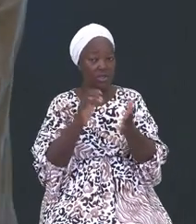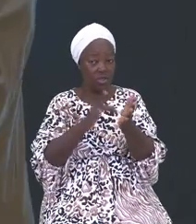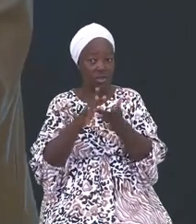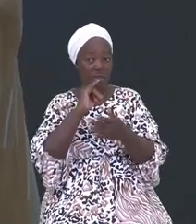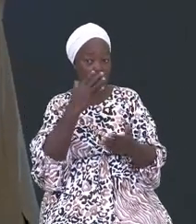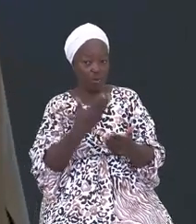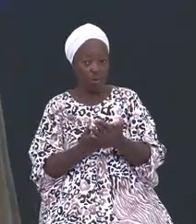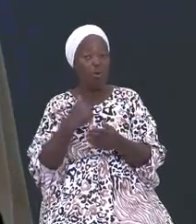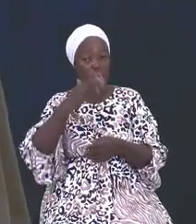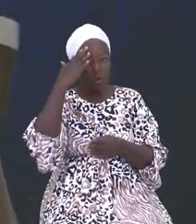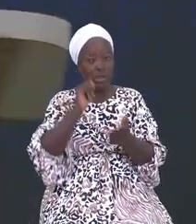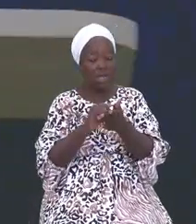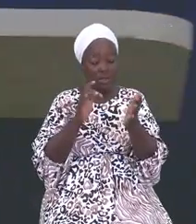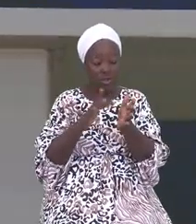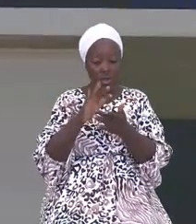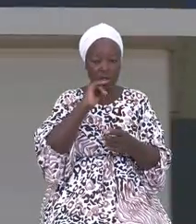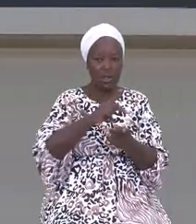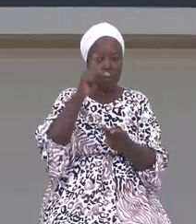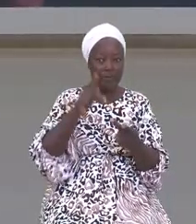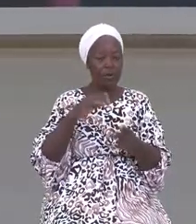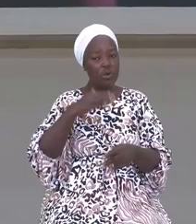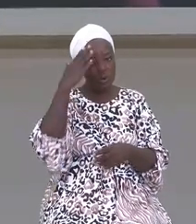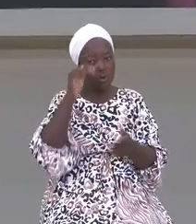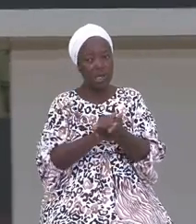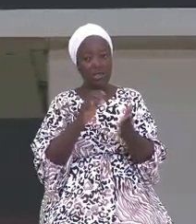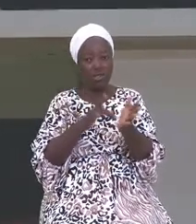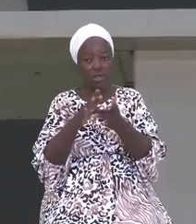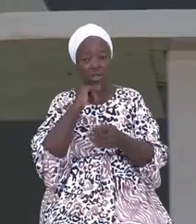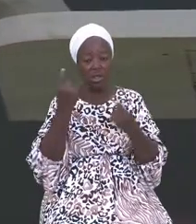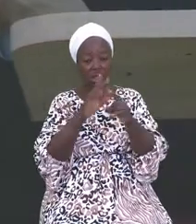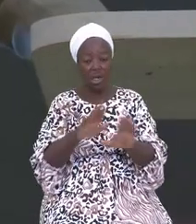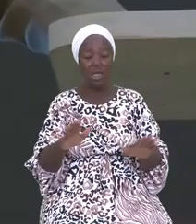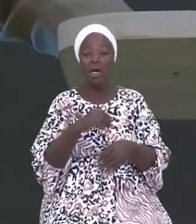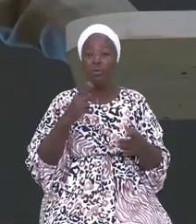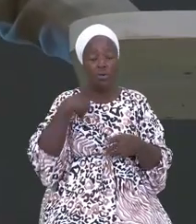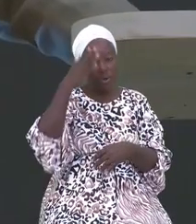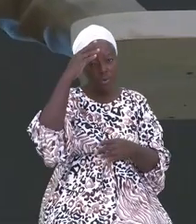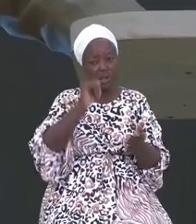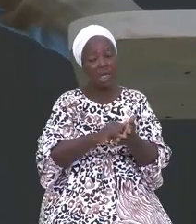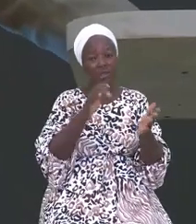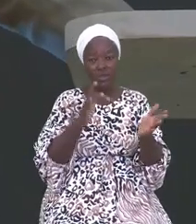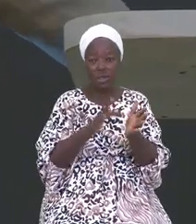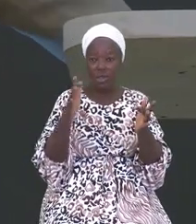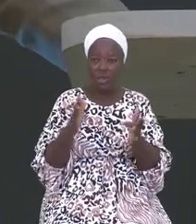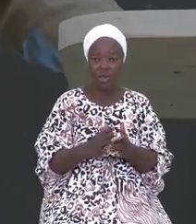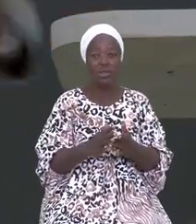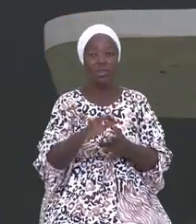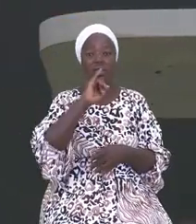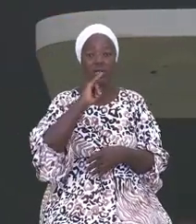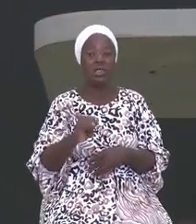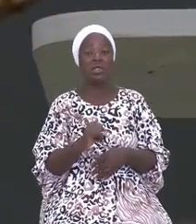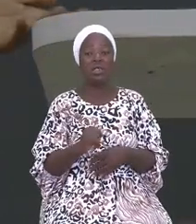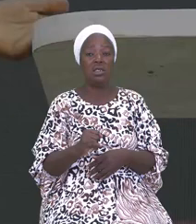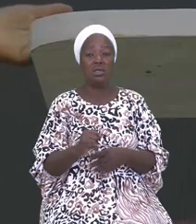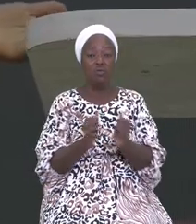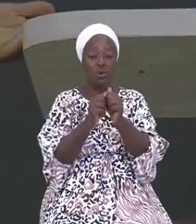Jesus is perfect. We know that Jesus is sinless. We know that Jesus Christ is spotless.